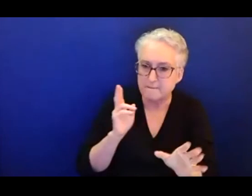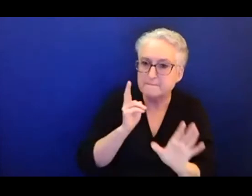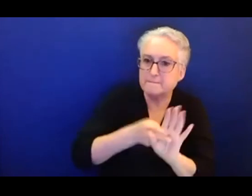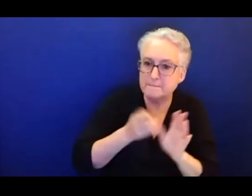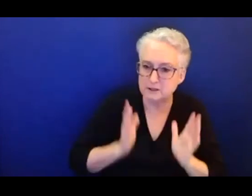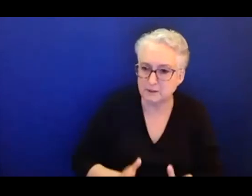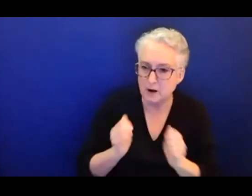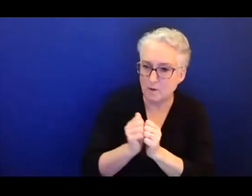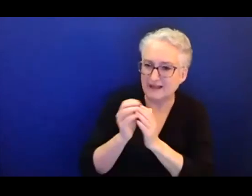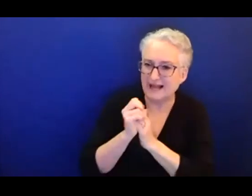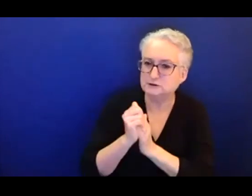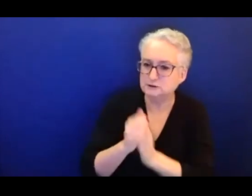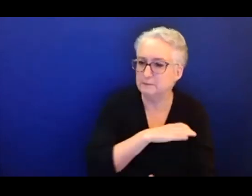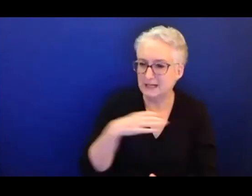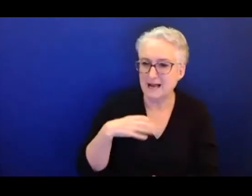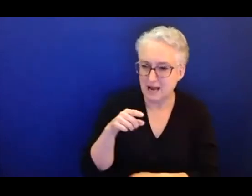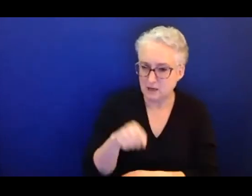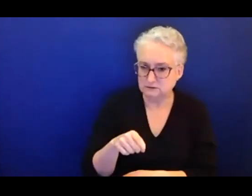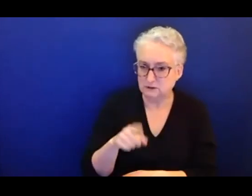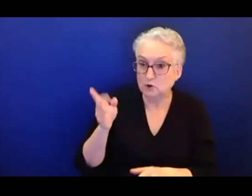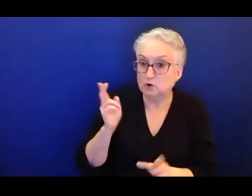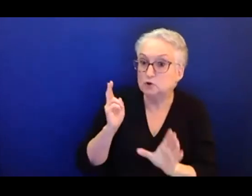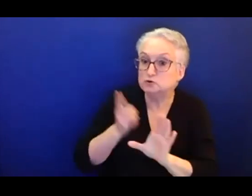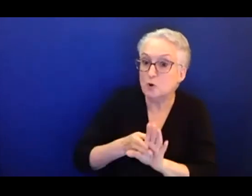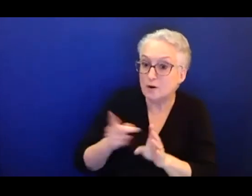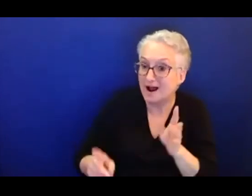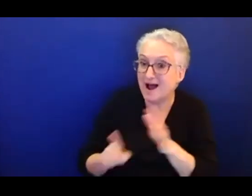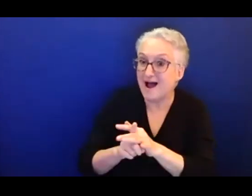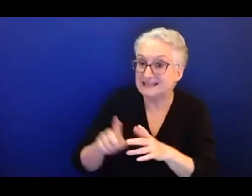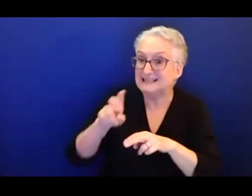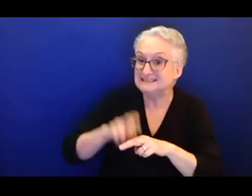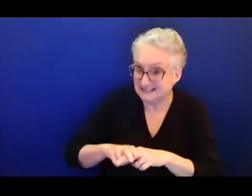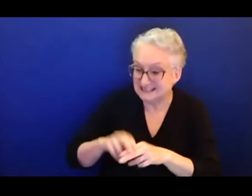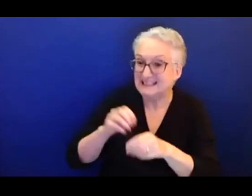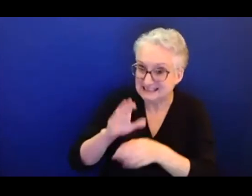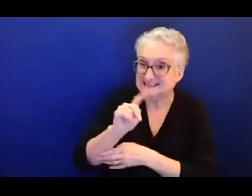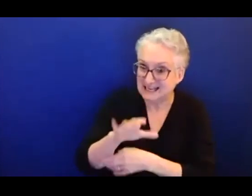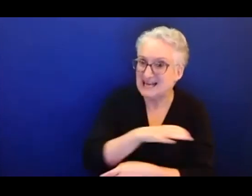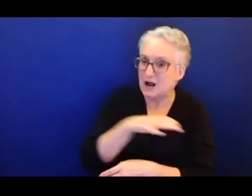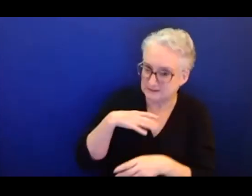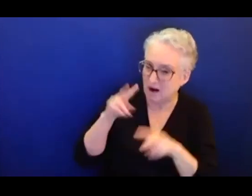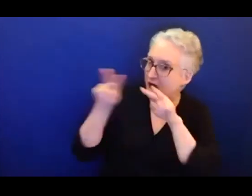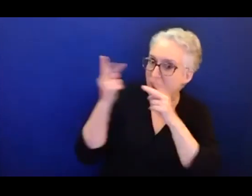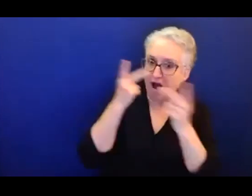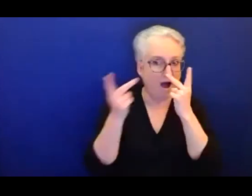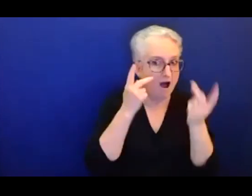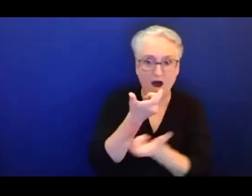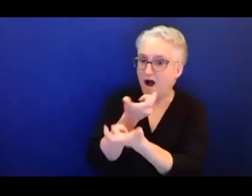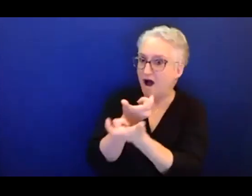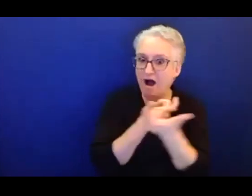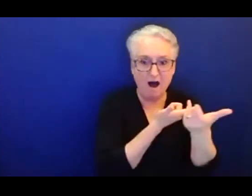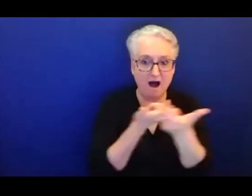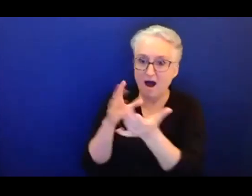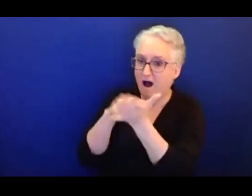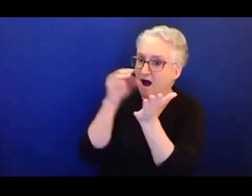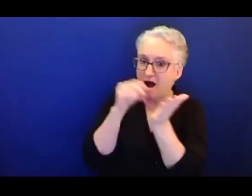council chambers. They are able to meet with the mayor and provide the youth voice and perspective on some of the issues that are